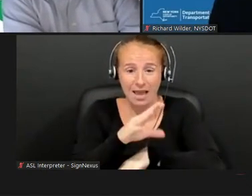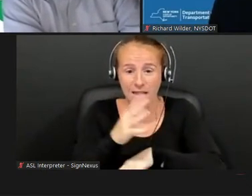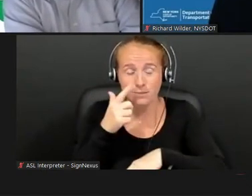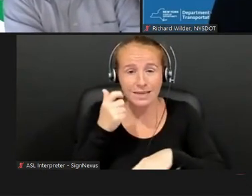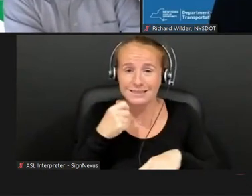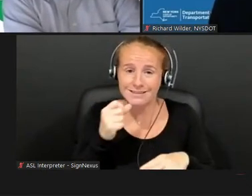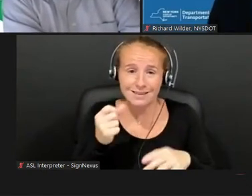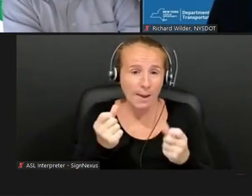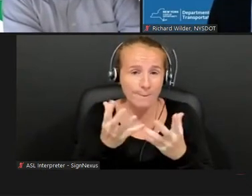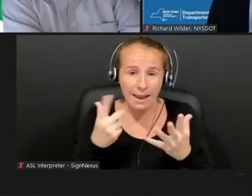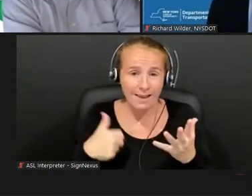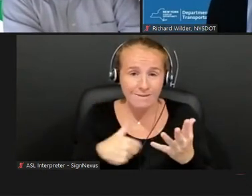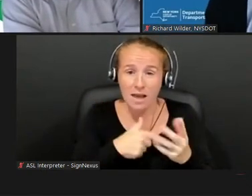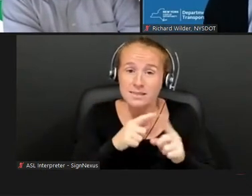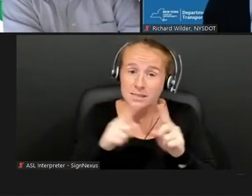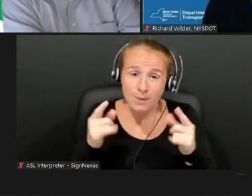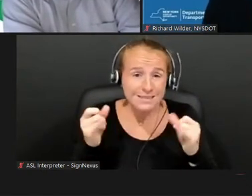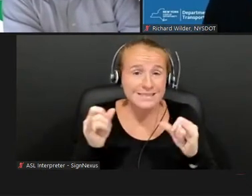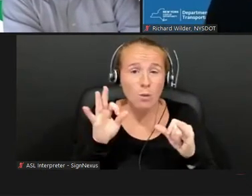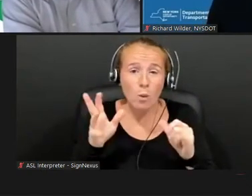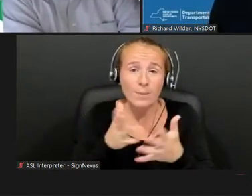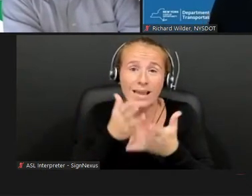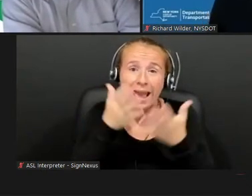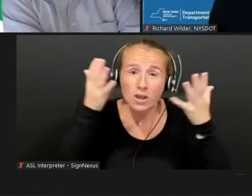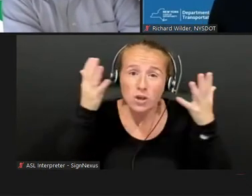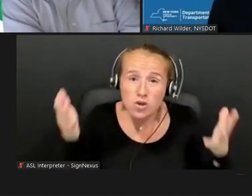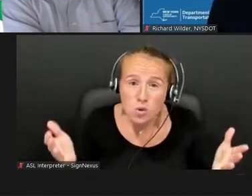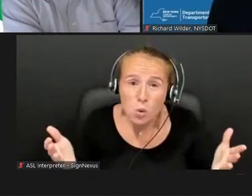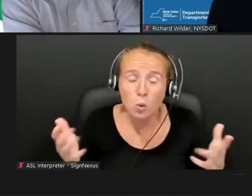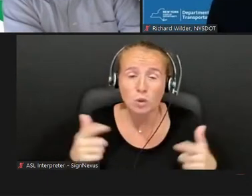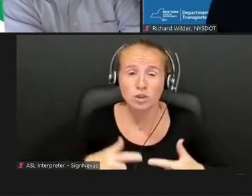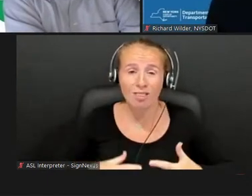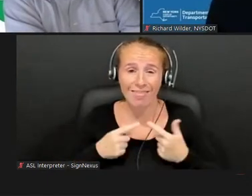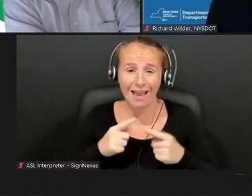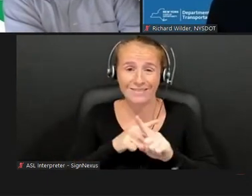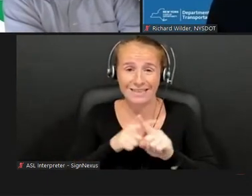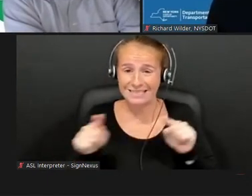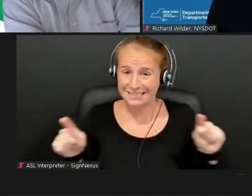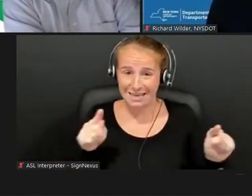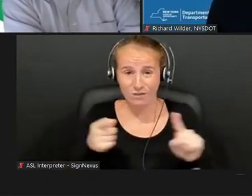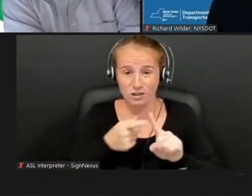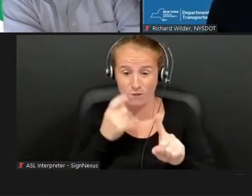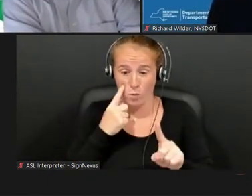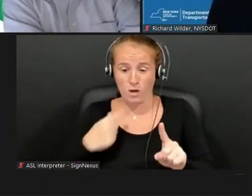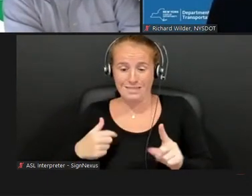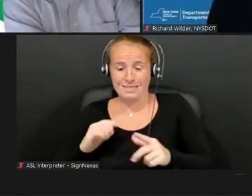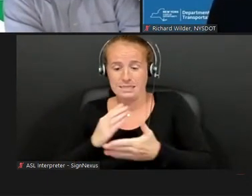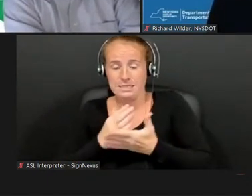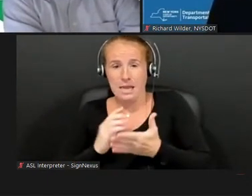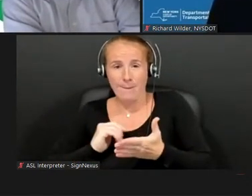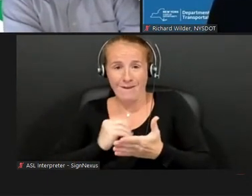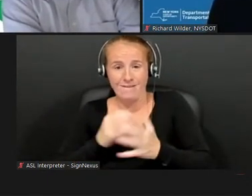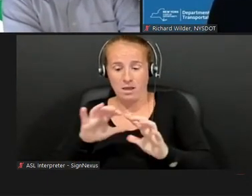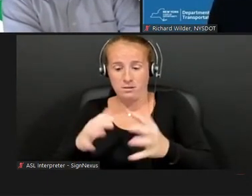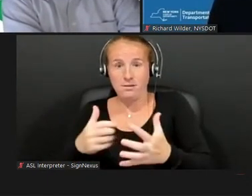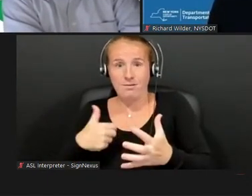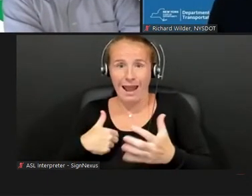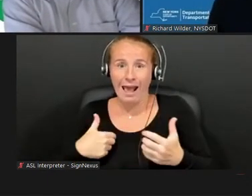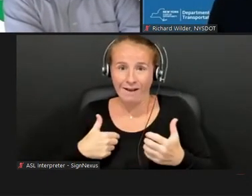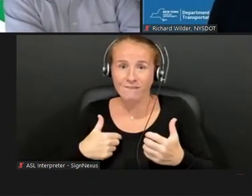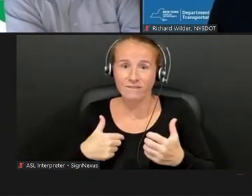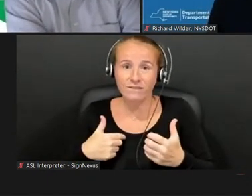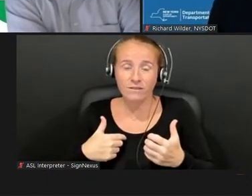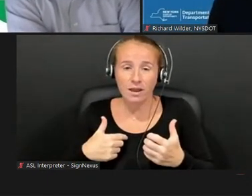many of us but it would make a huge life difference for the for some of us that are suffering uh some of us that have a very